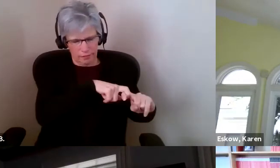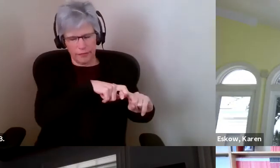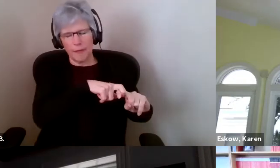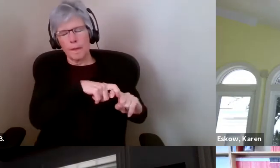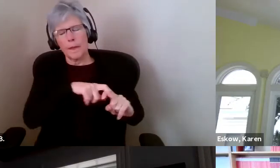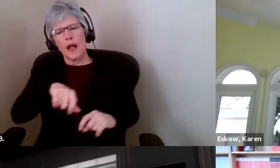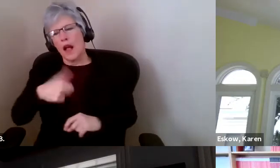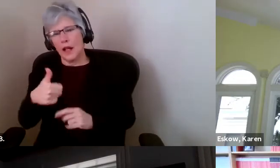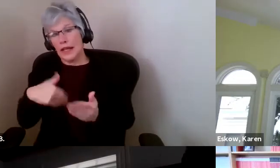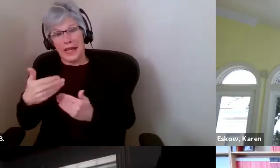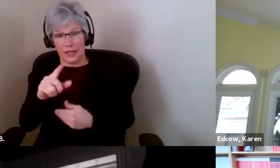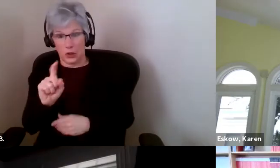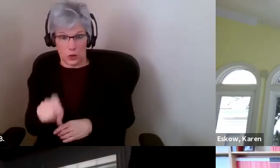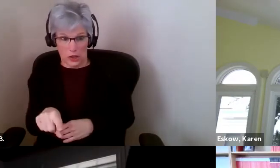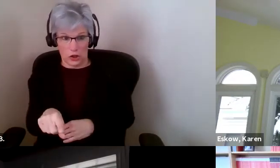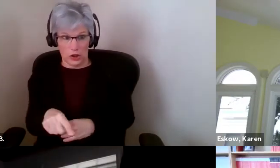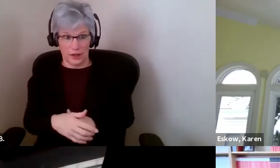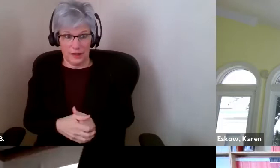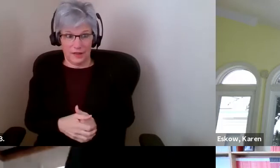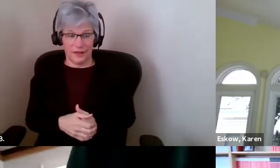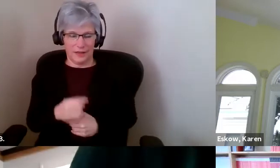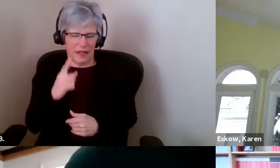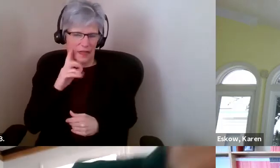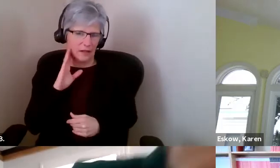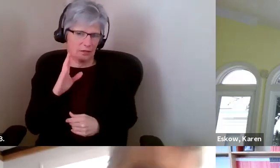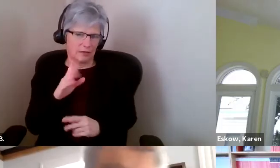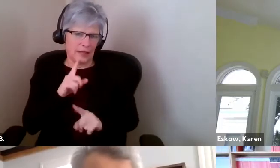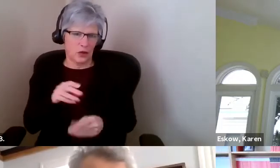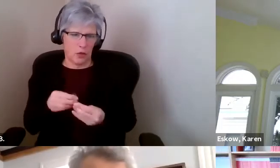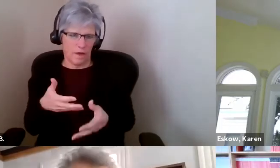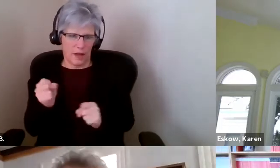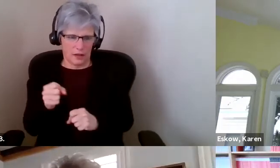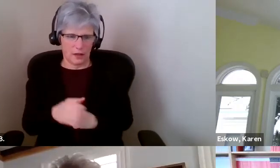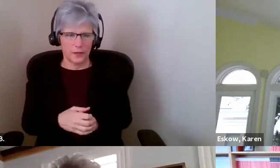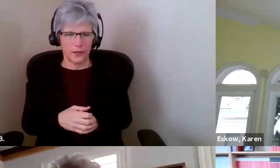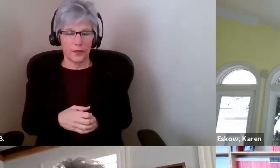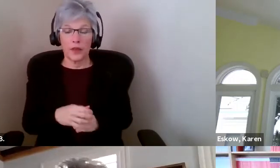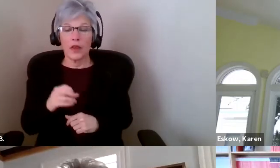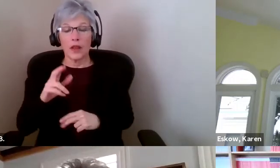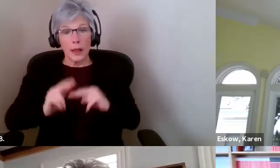and ask the next question, which I think will be a faster answer. Are the building and classrooms open now?